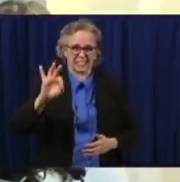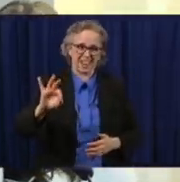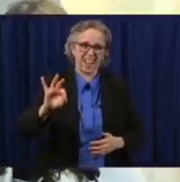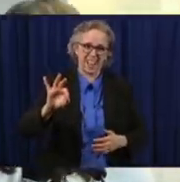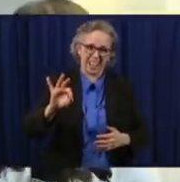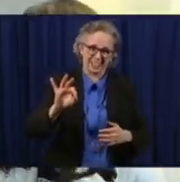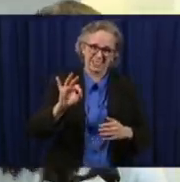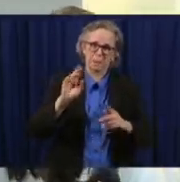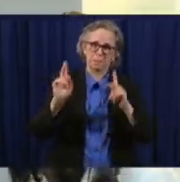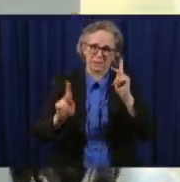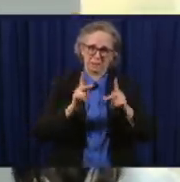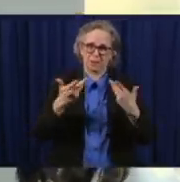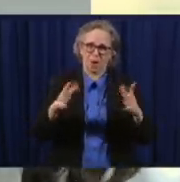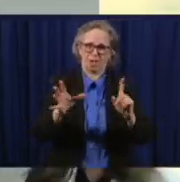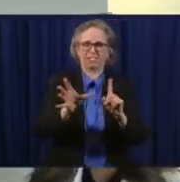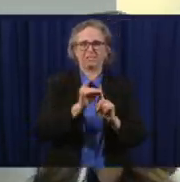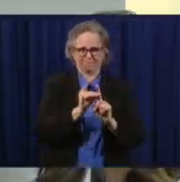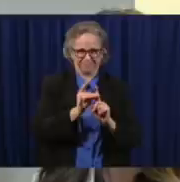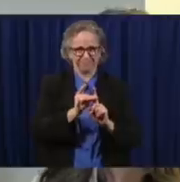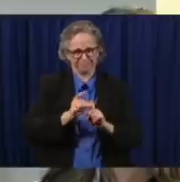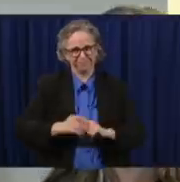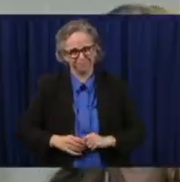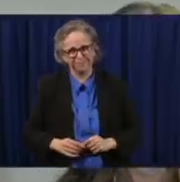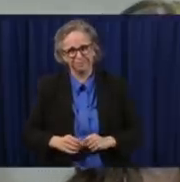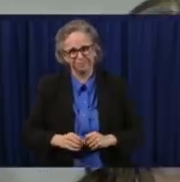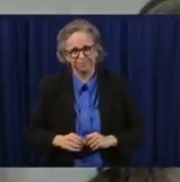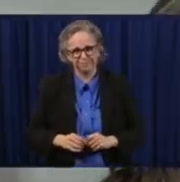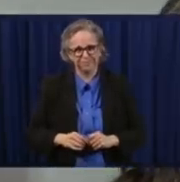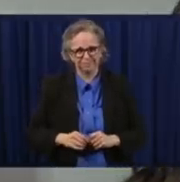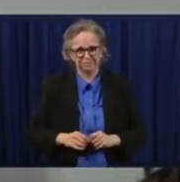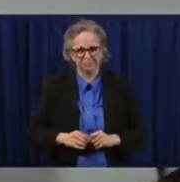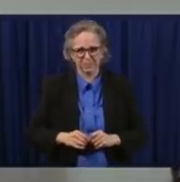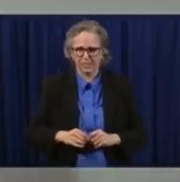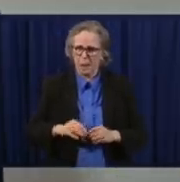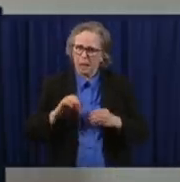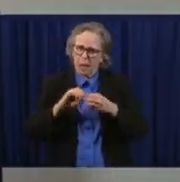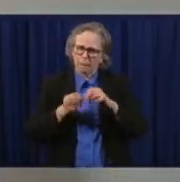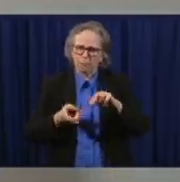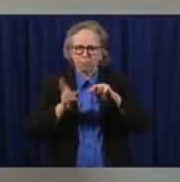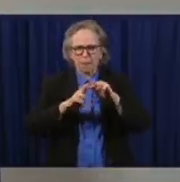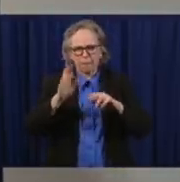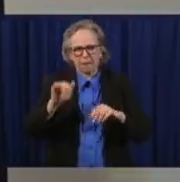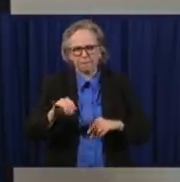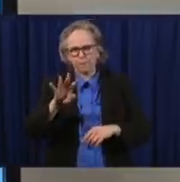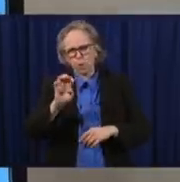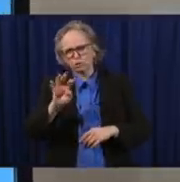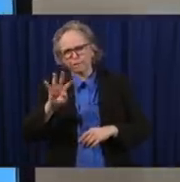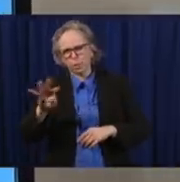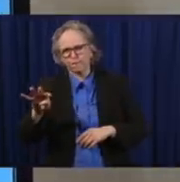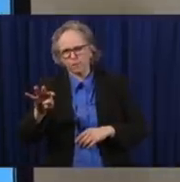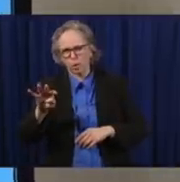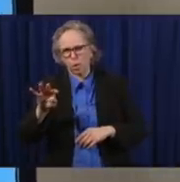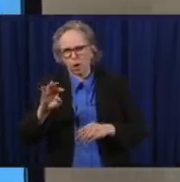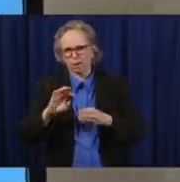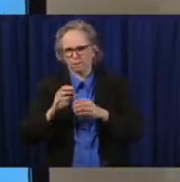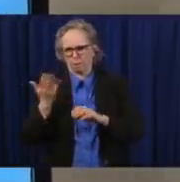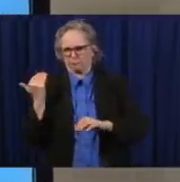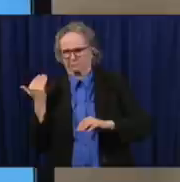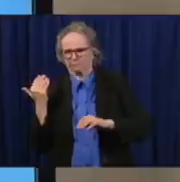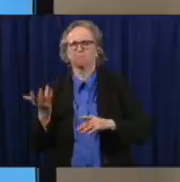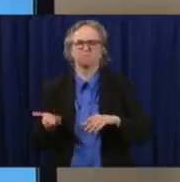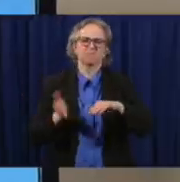16,769 cases. So that is up by about 444 that we've learned about